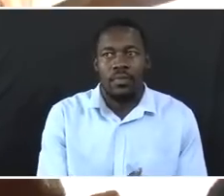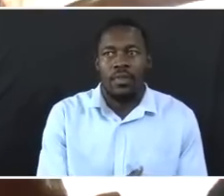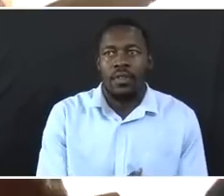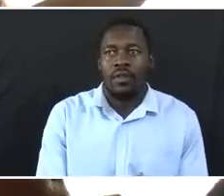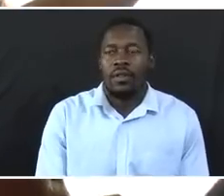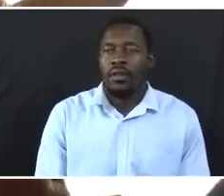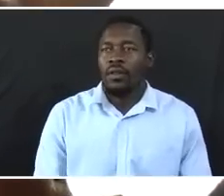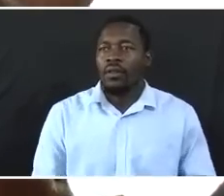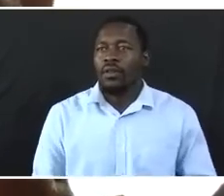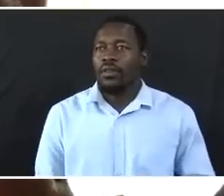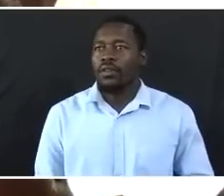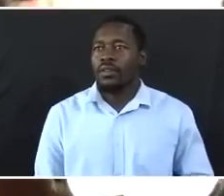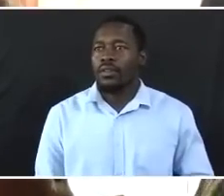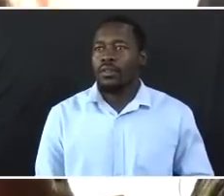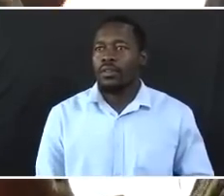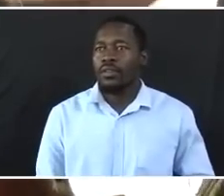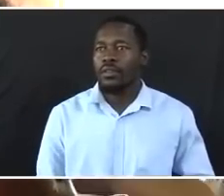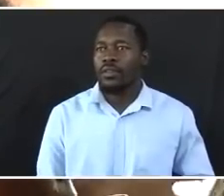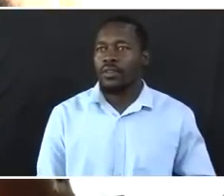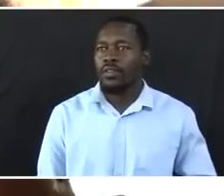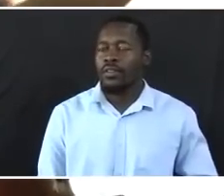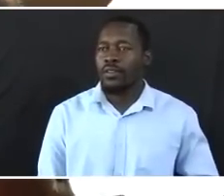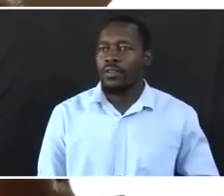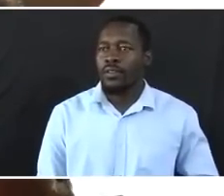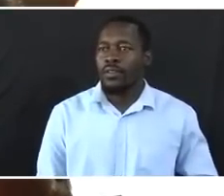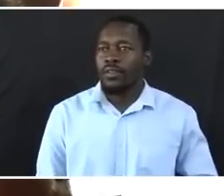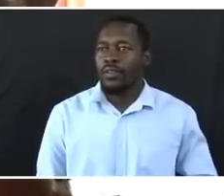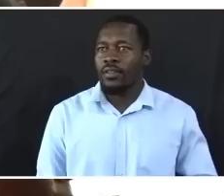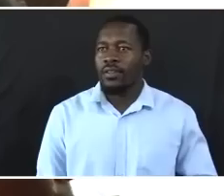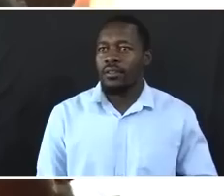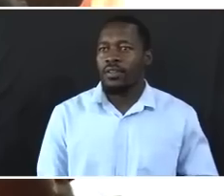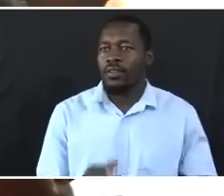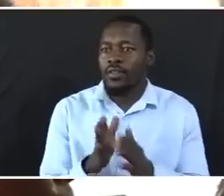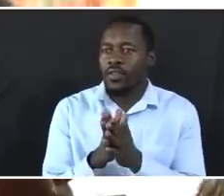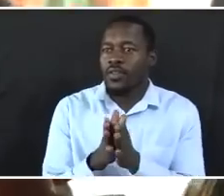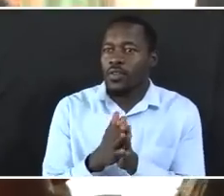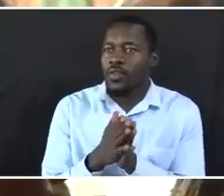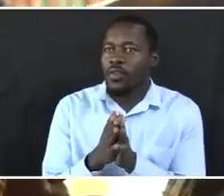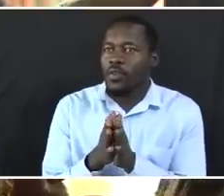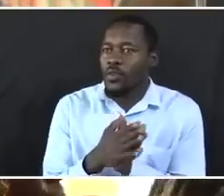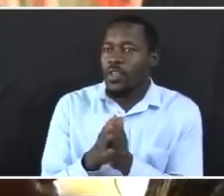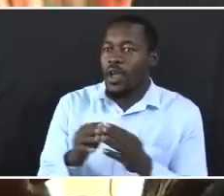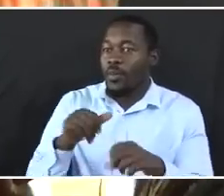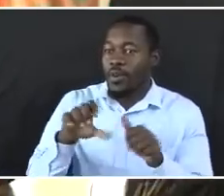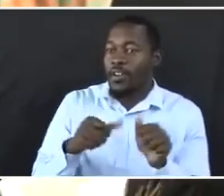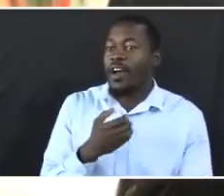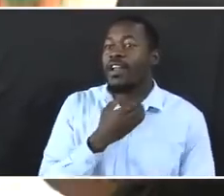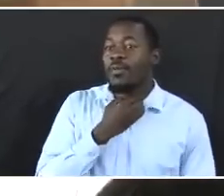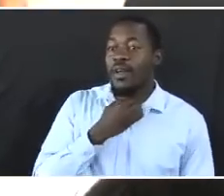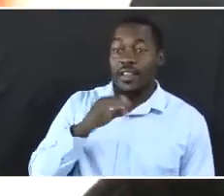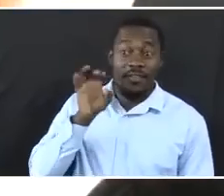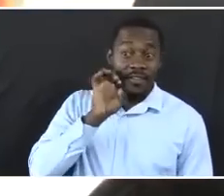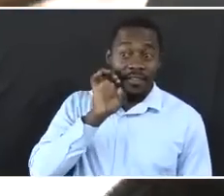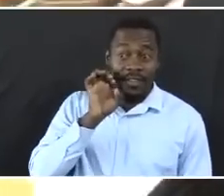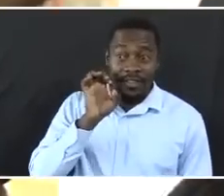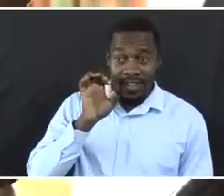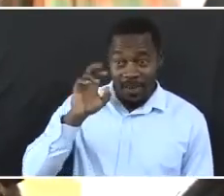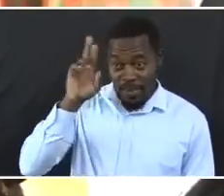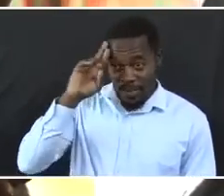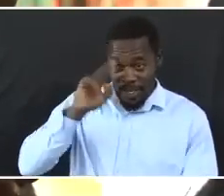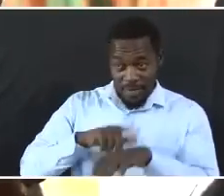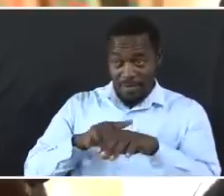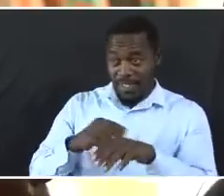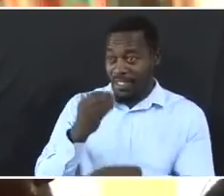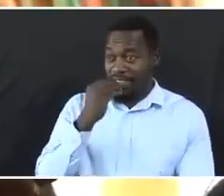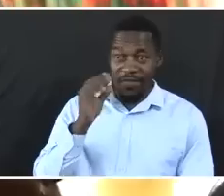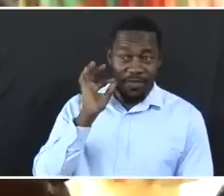Eve, and they were naked, and he called her bone of my bones and flesh of my flesh. And they became husband